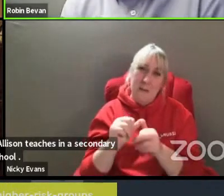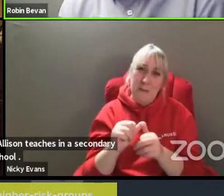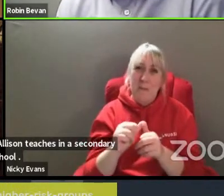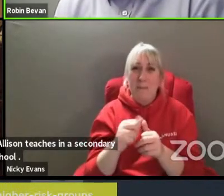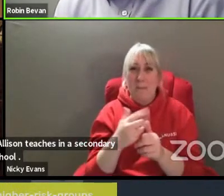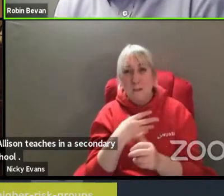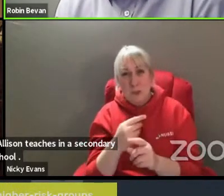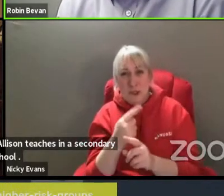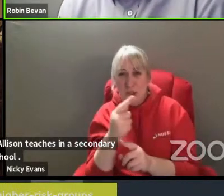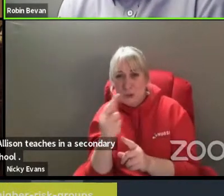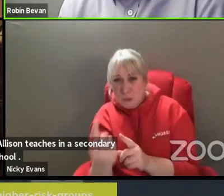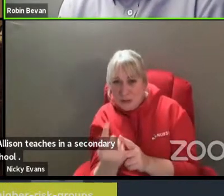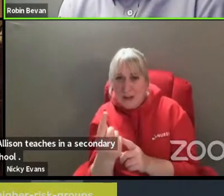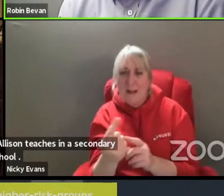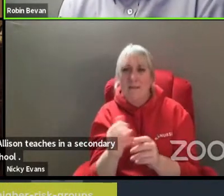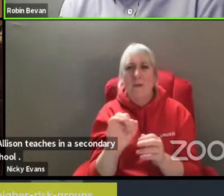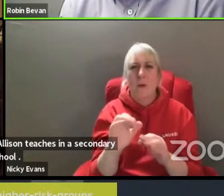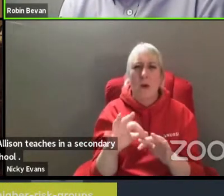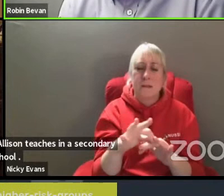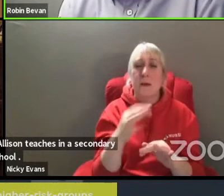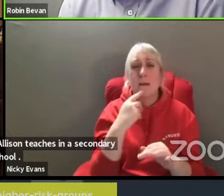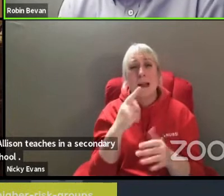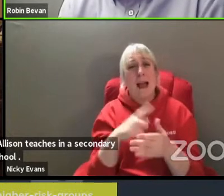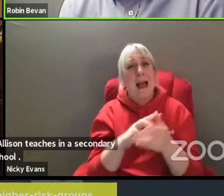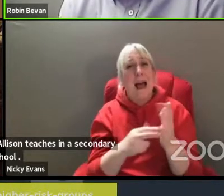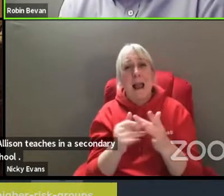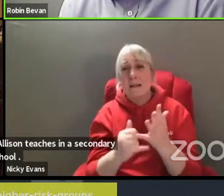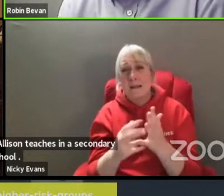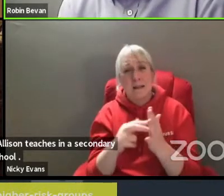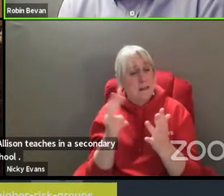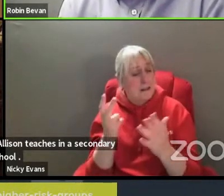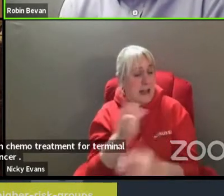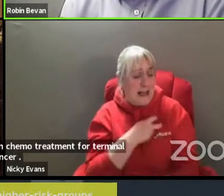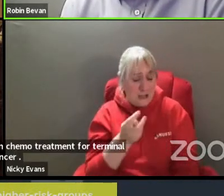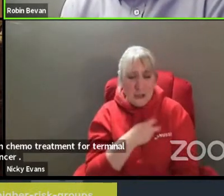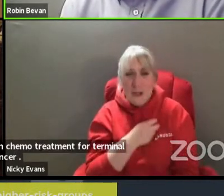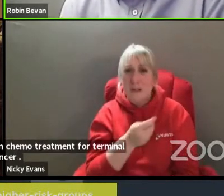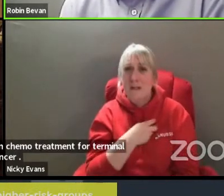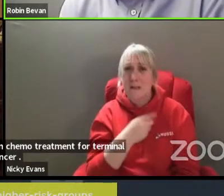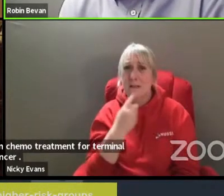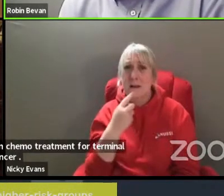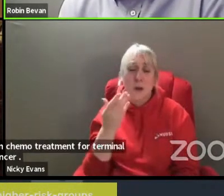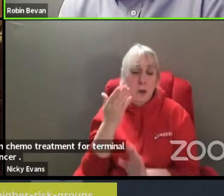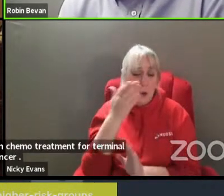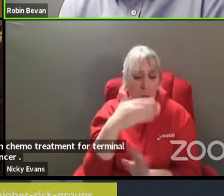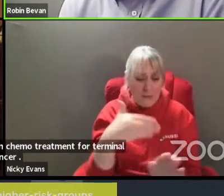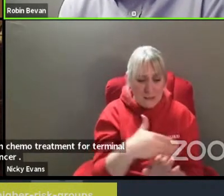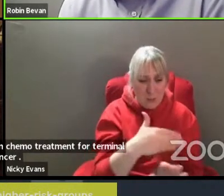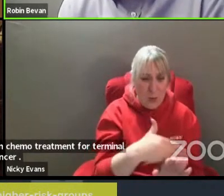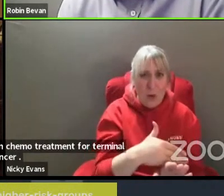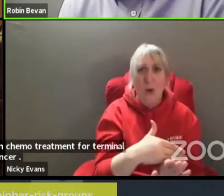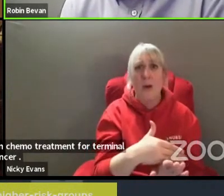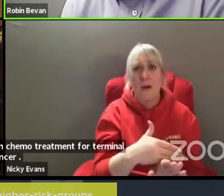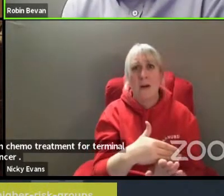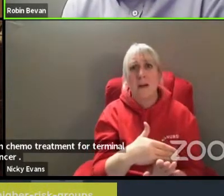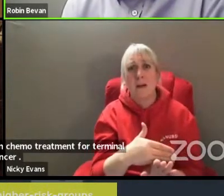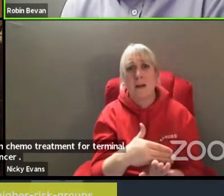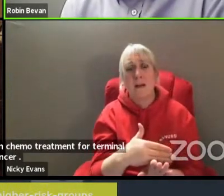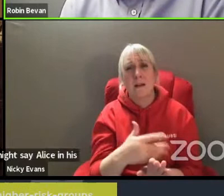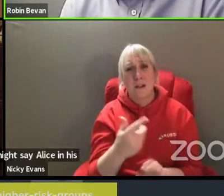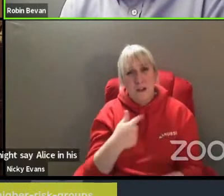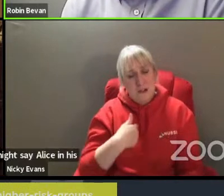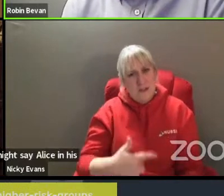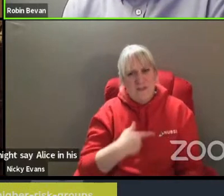very nervous about being forced back to face-to-face teaching and bringing home the virus with the consequences it might have. I feel I should work from